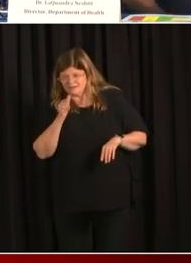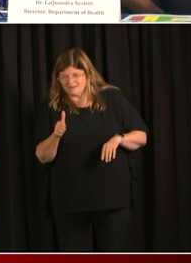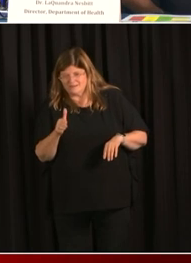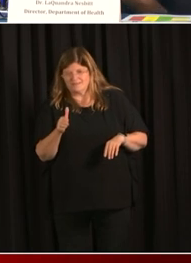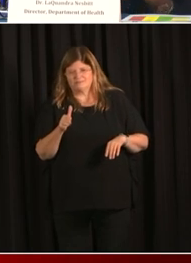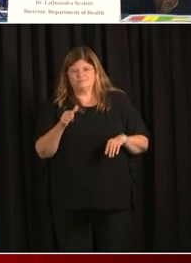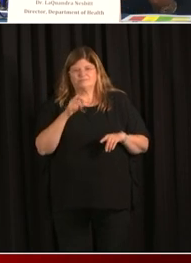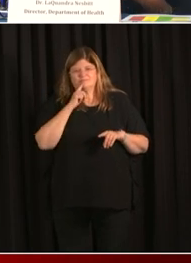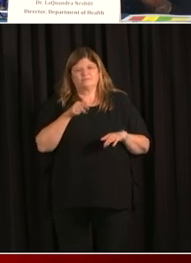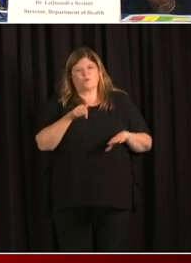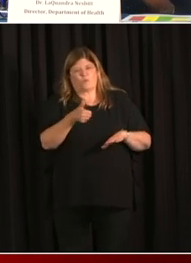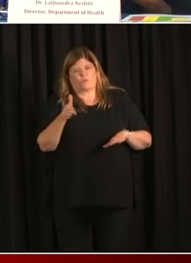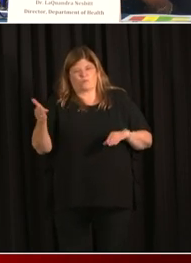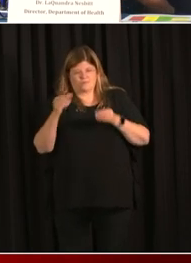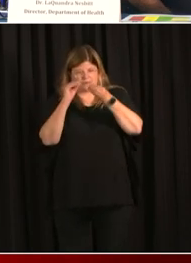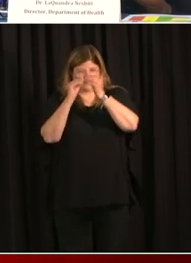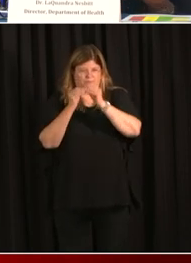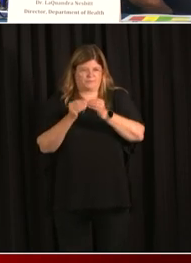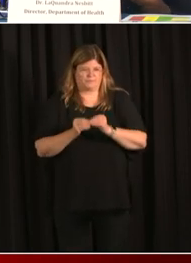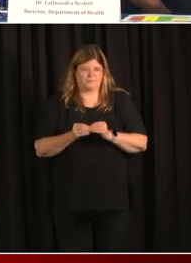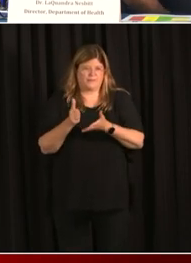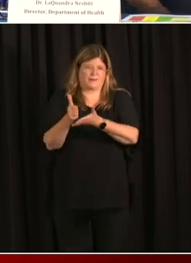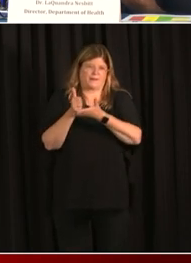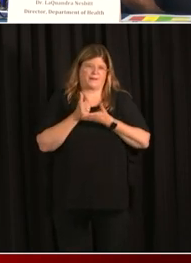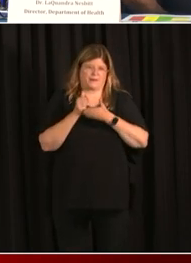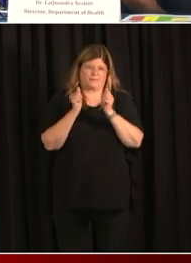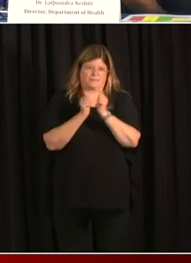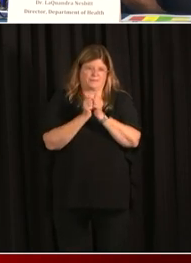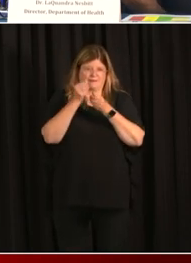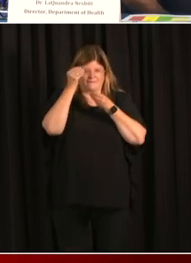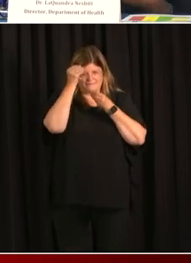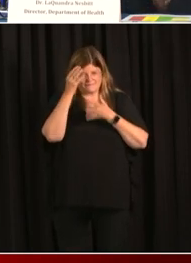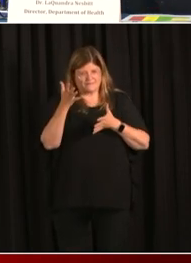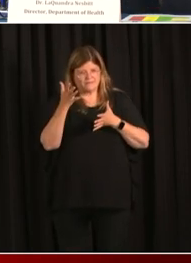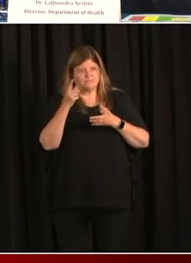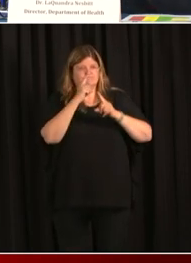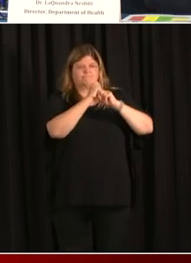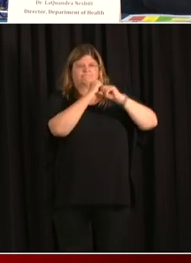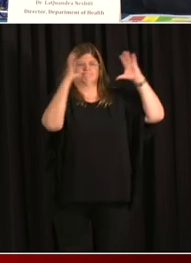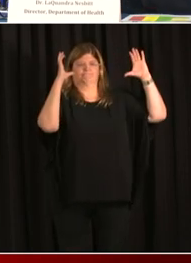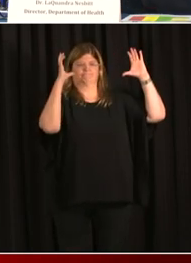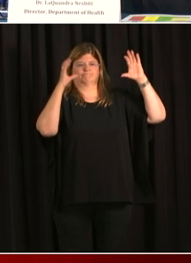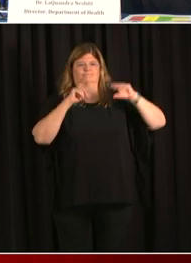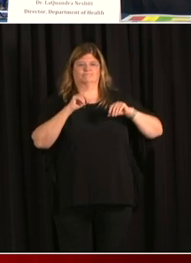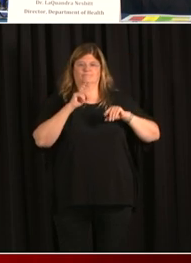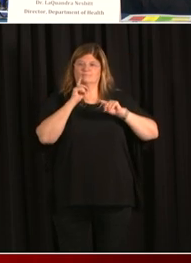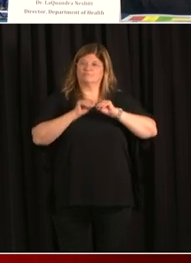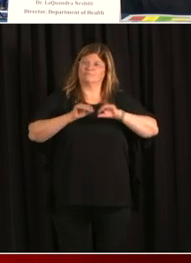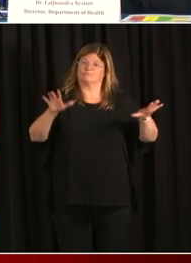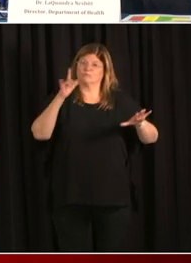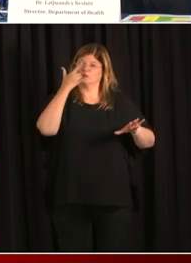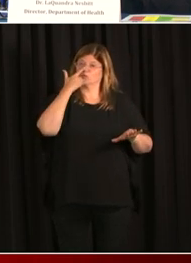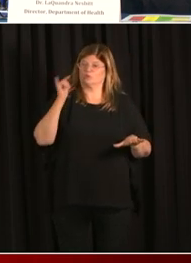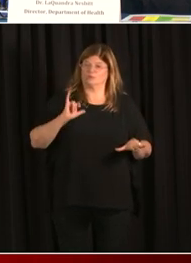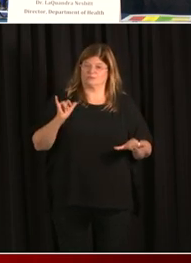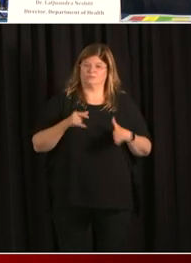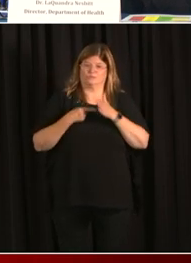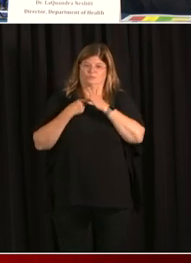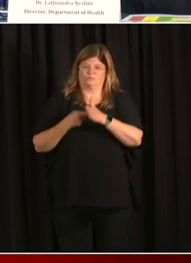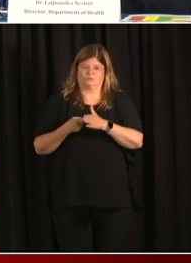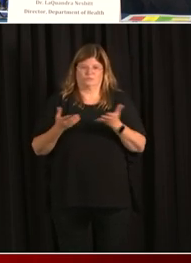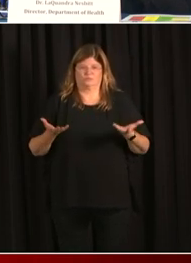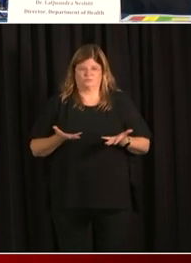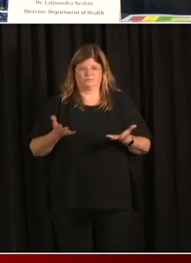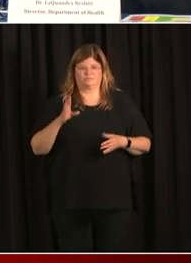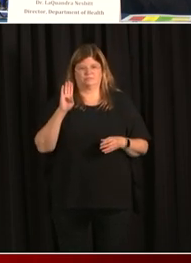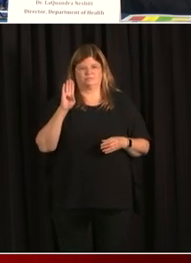in combination help me to think about where we are with community spread. So I'm showing you here in this